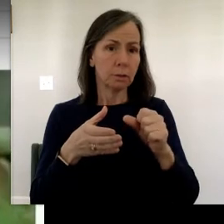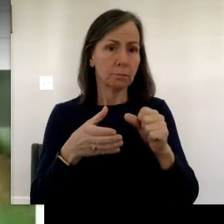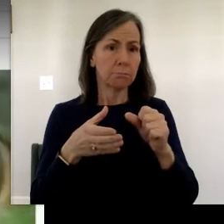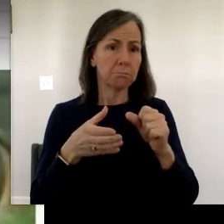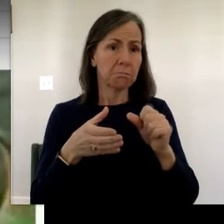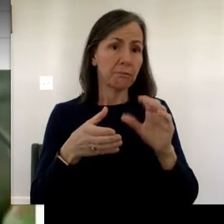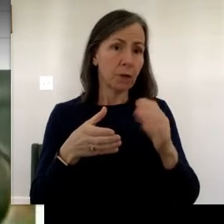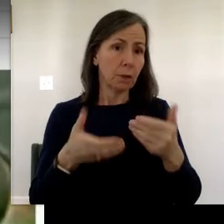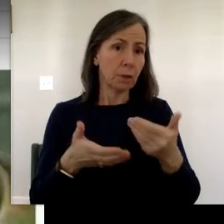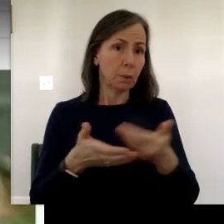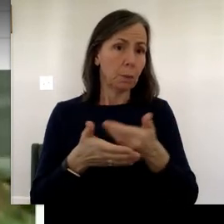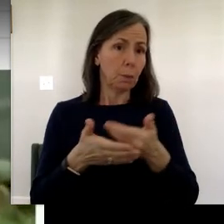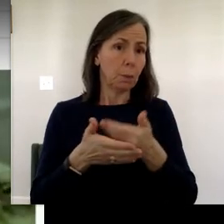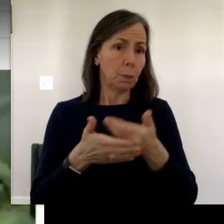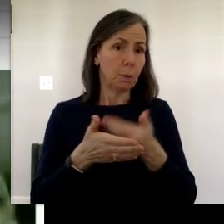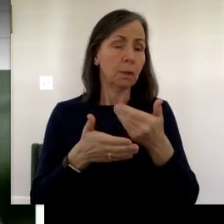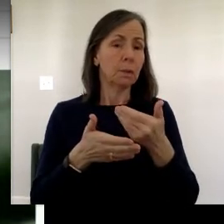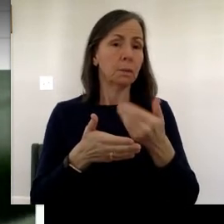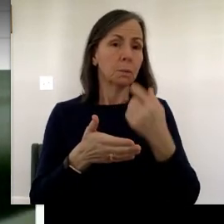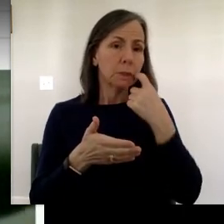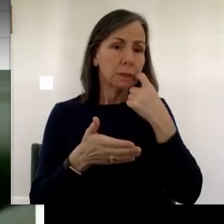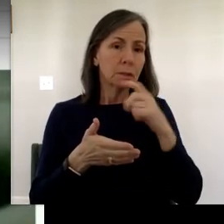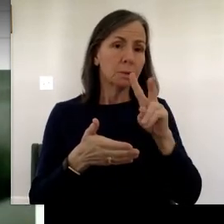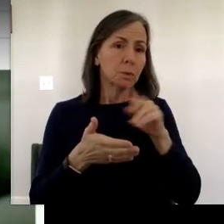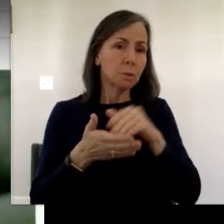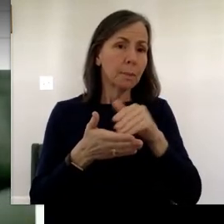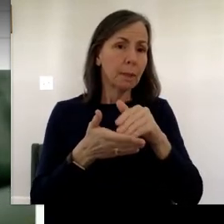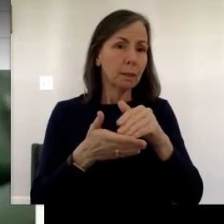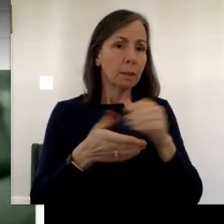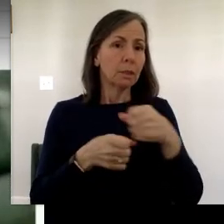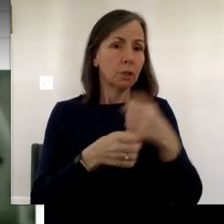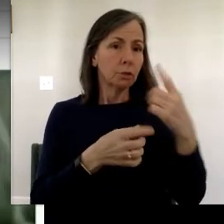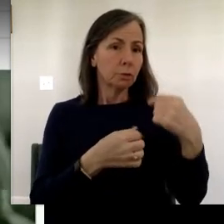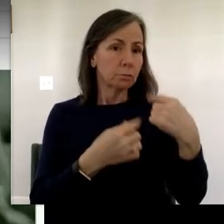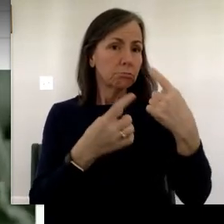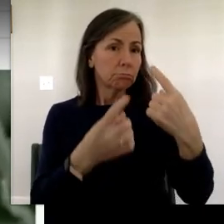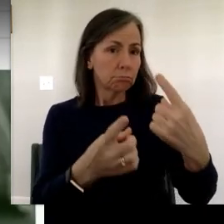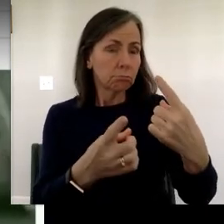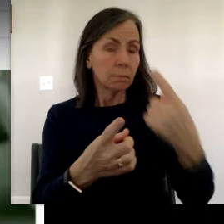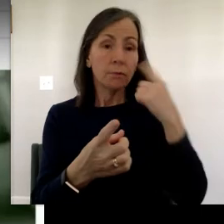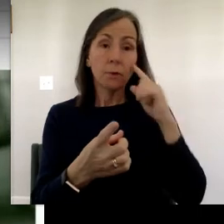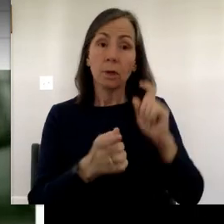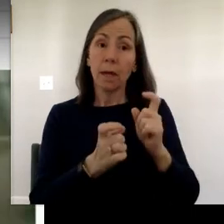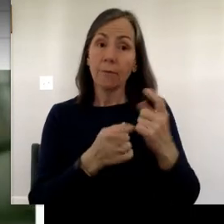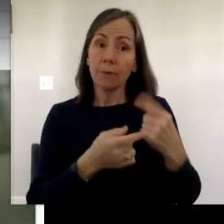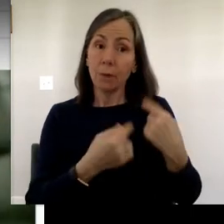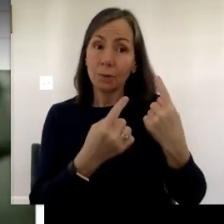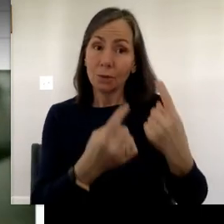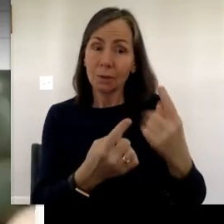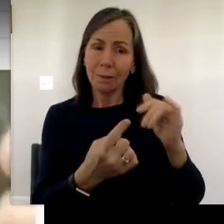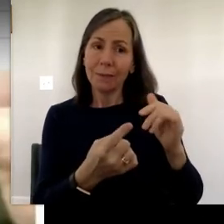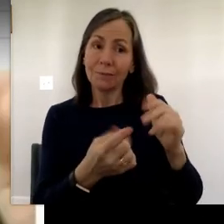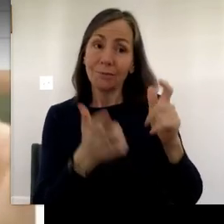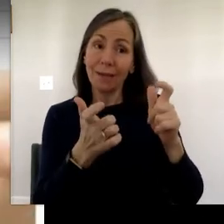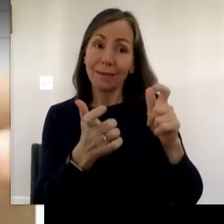2 or 3 million years, which is pretty quick on an evolutionary timescale.